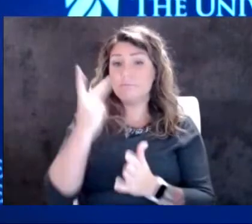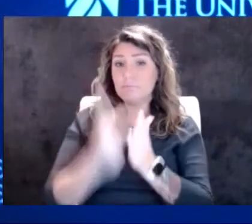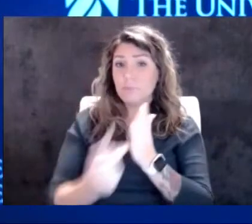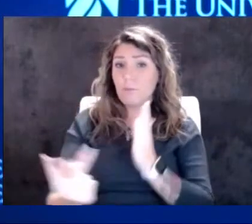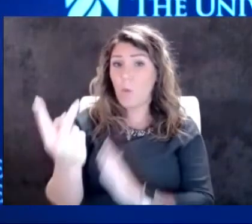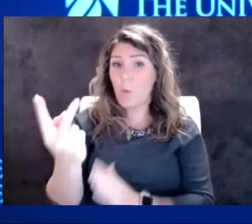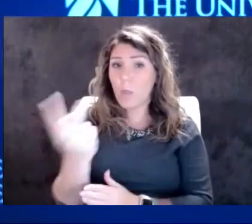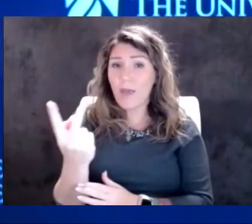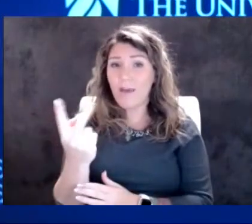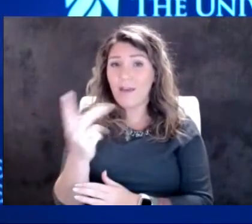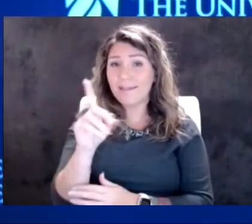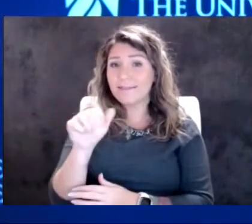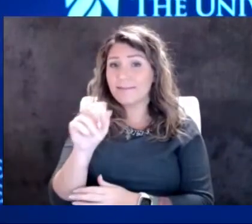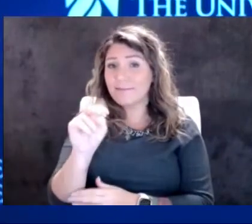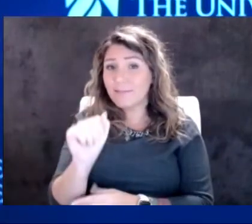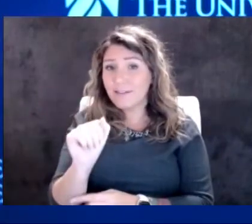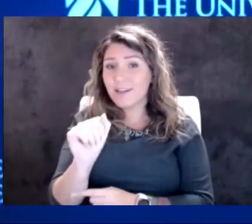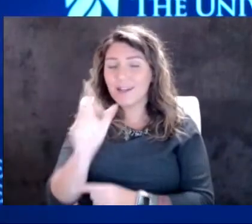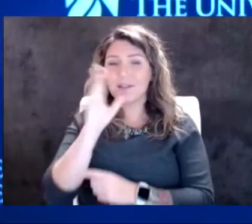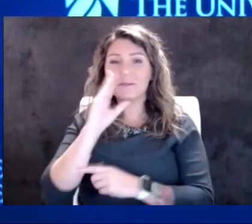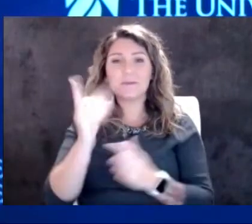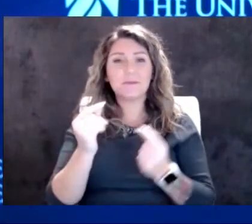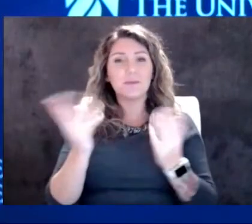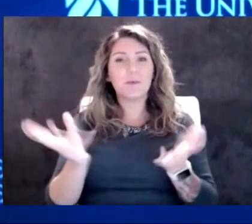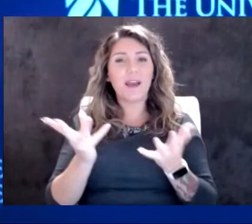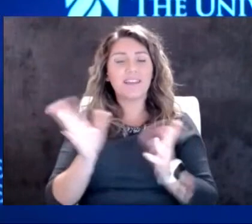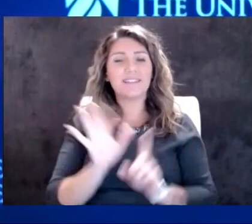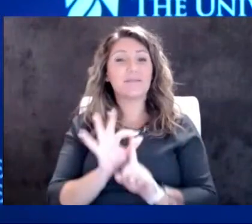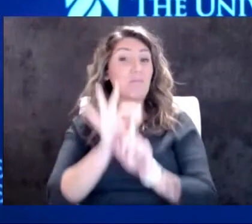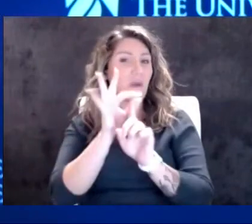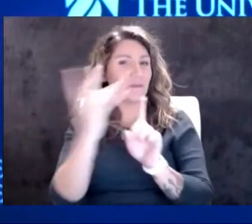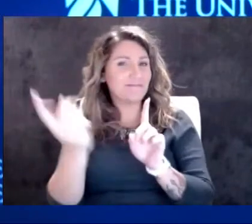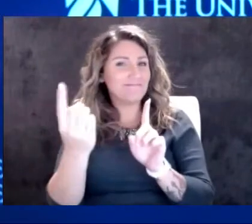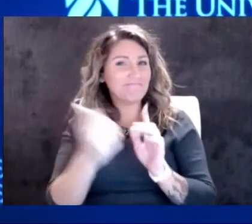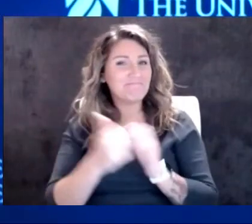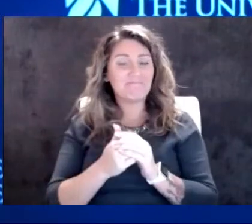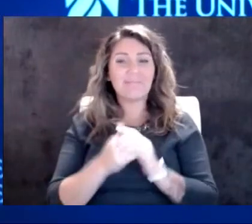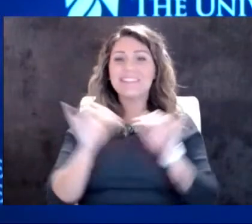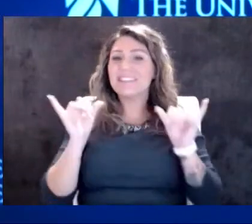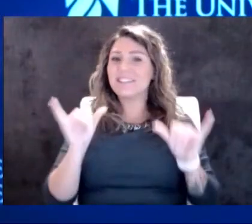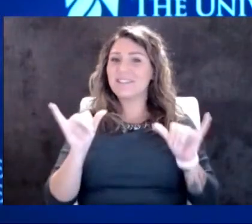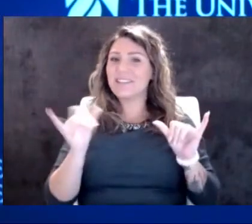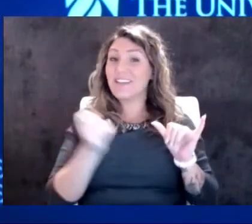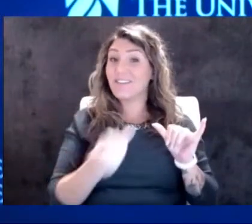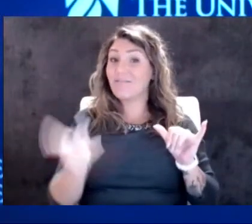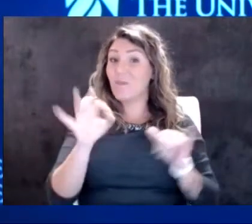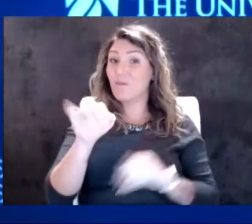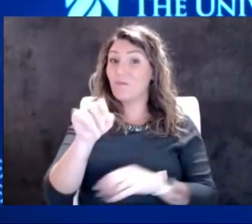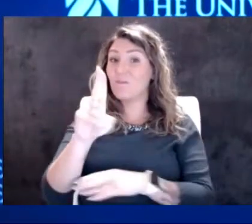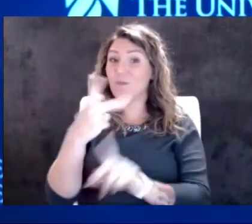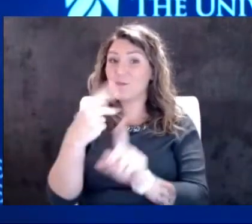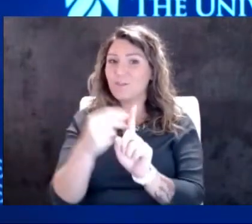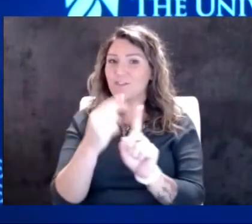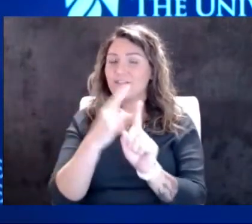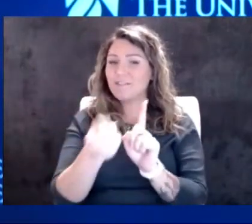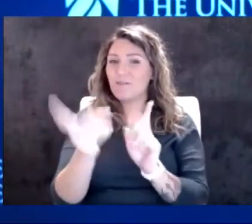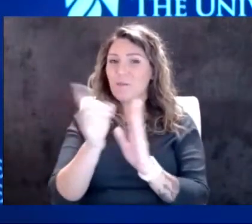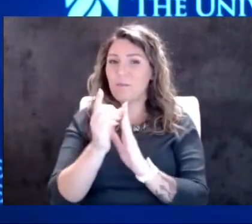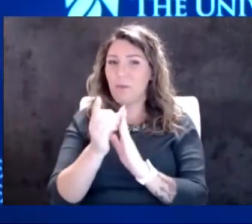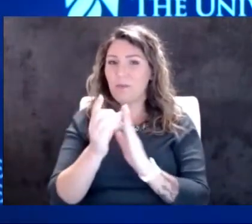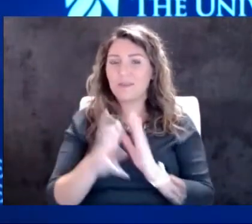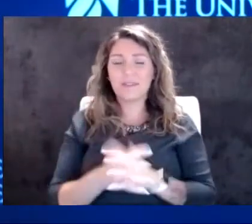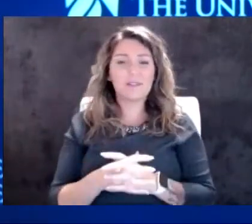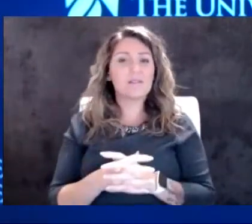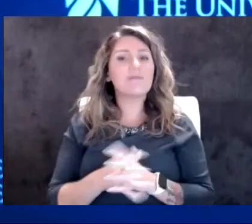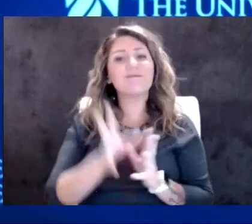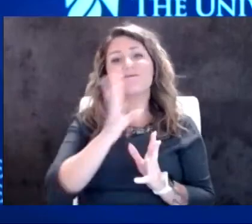today are going to do something special. So stick around, as some of us will get our flu shots in just a few moments. We're going to talk a little bit more